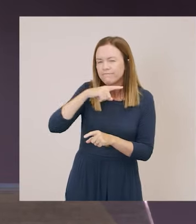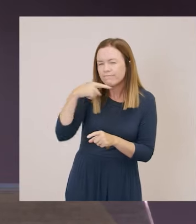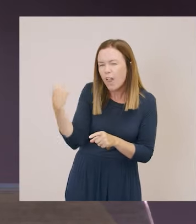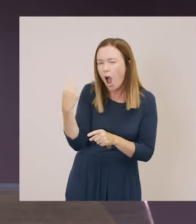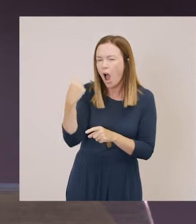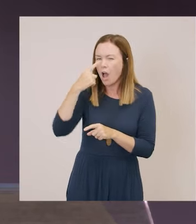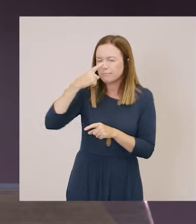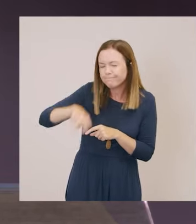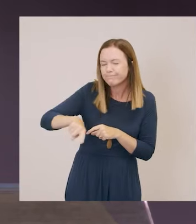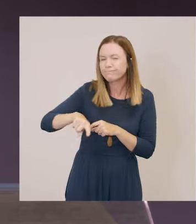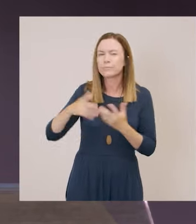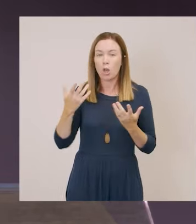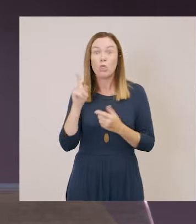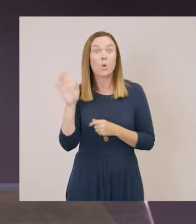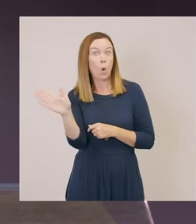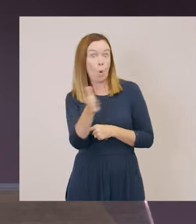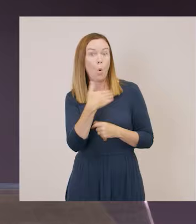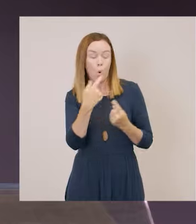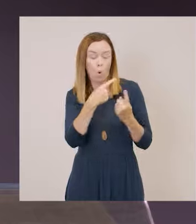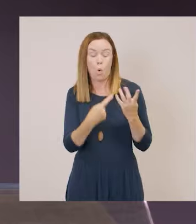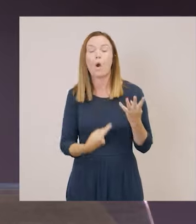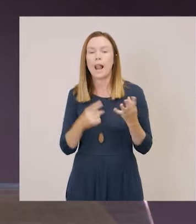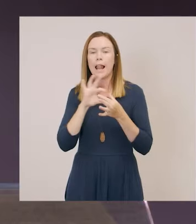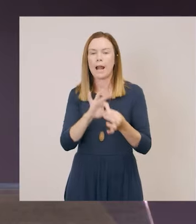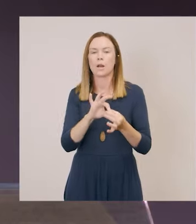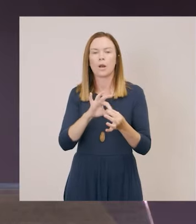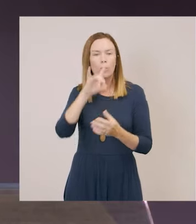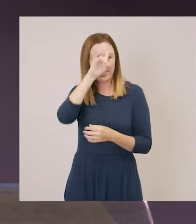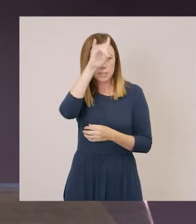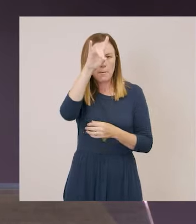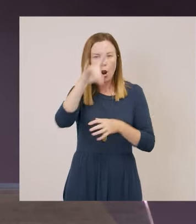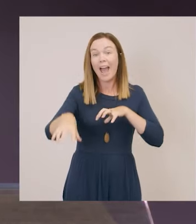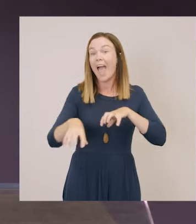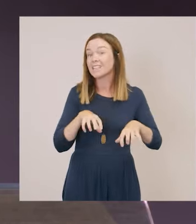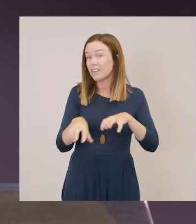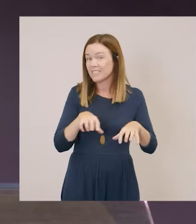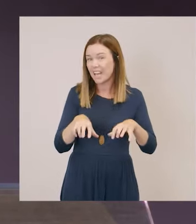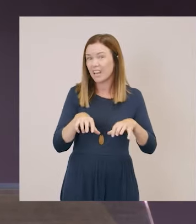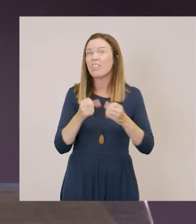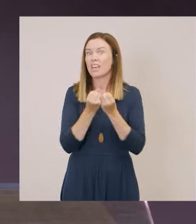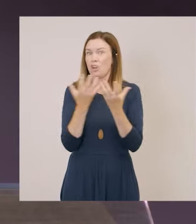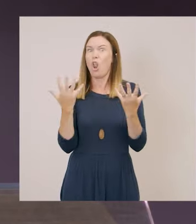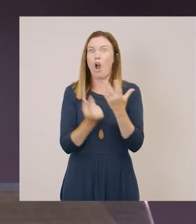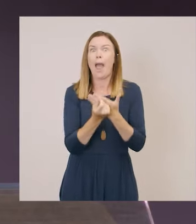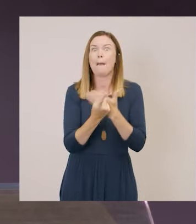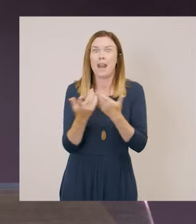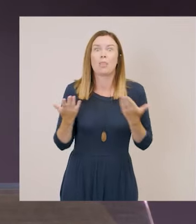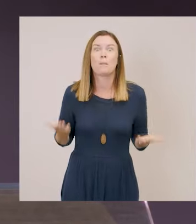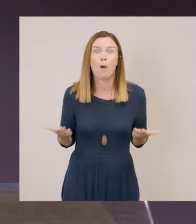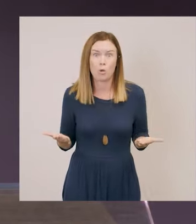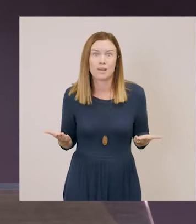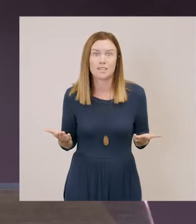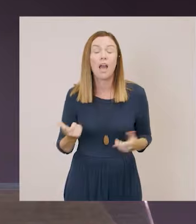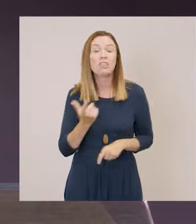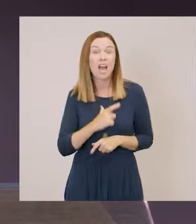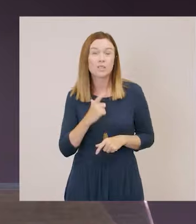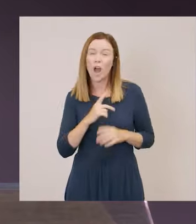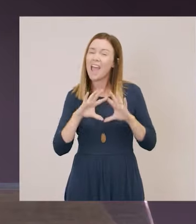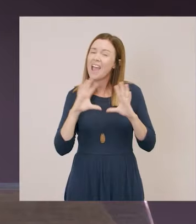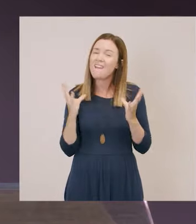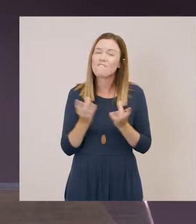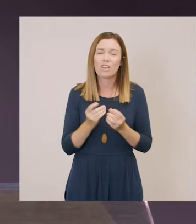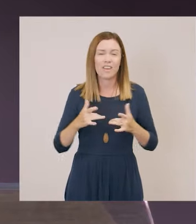are all hallmarks of demonic activity. And there's a lot of that going on right now. And that's why everything